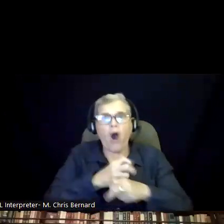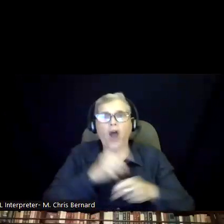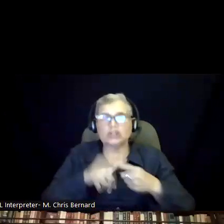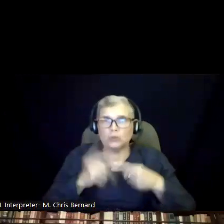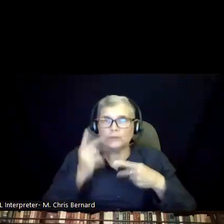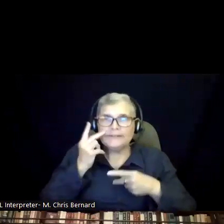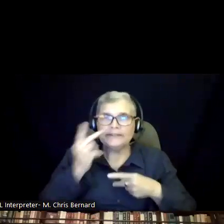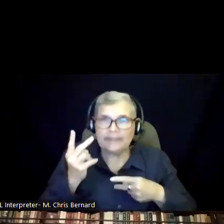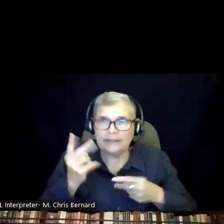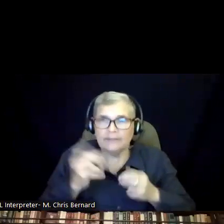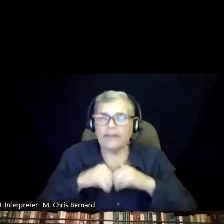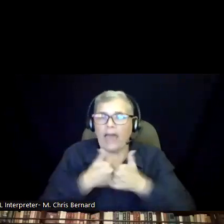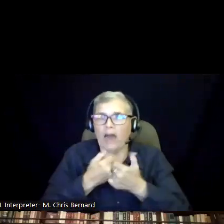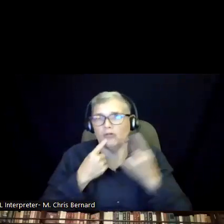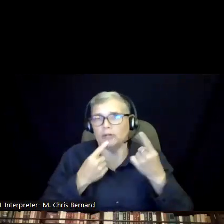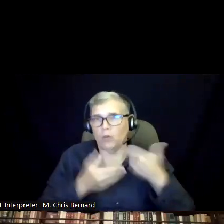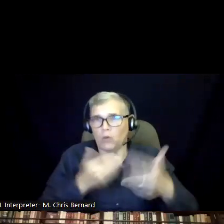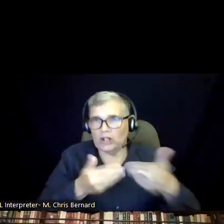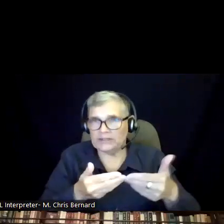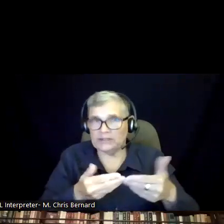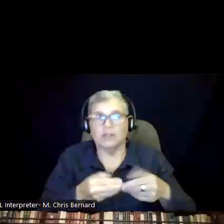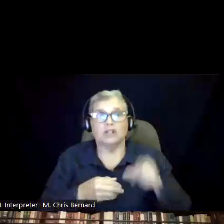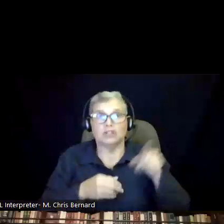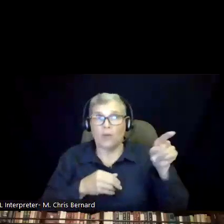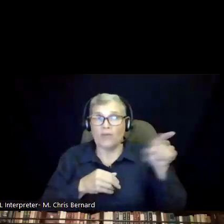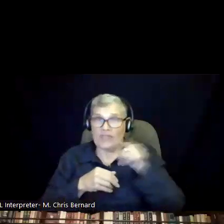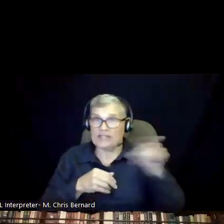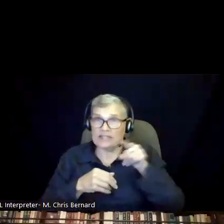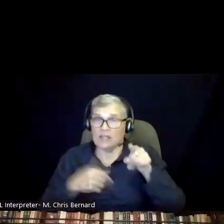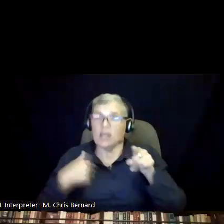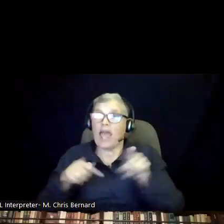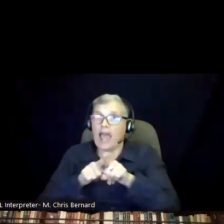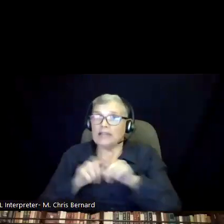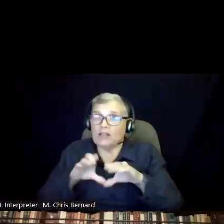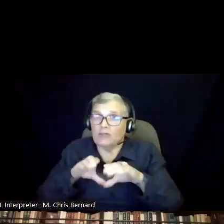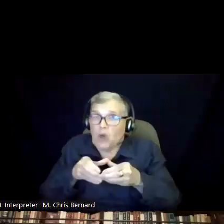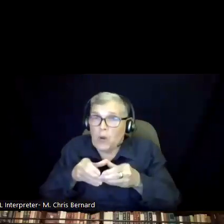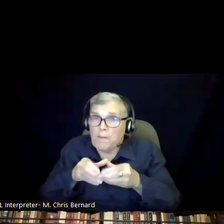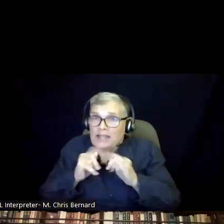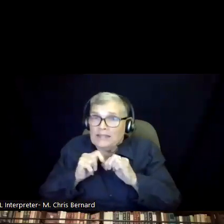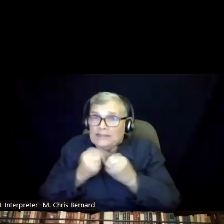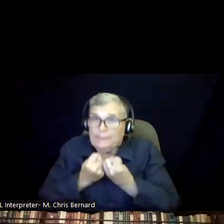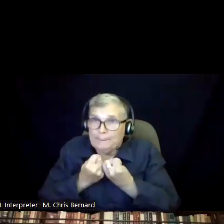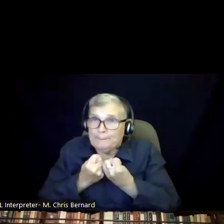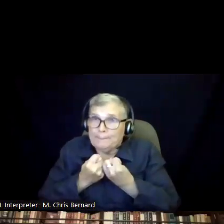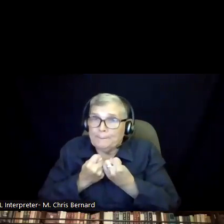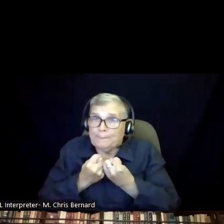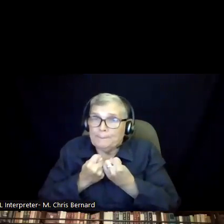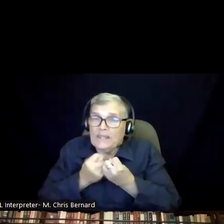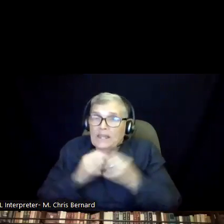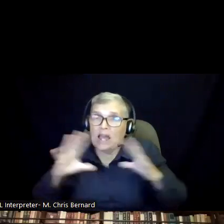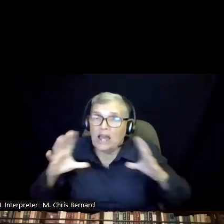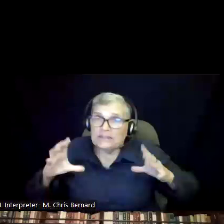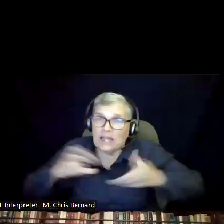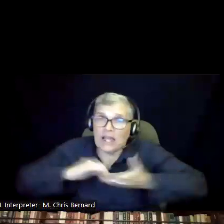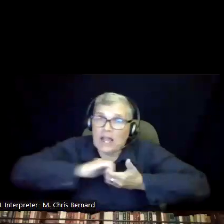the model. And this is the work that we are doing as a firm and as a team and as a collective